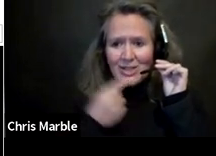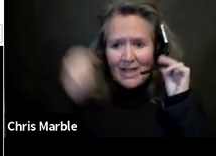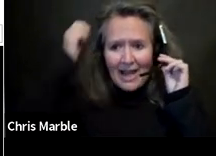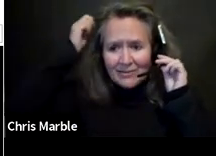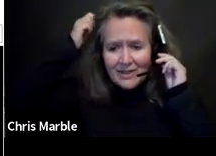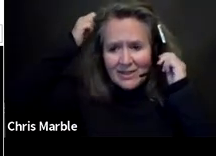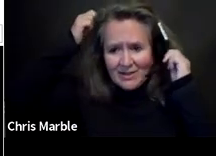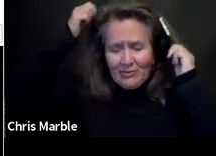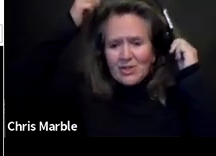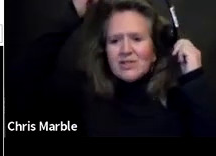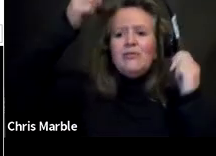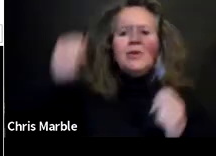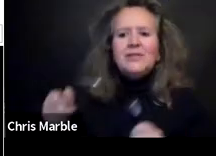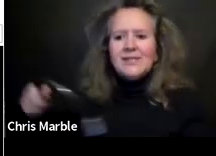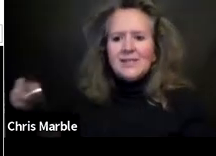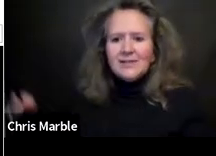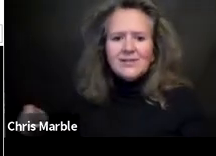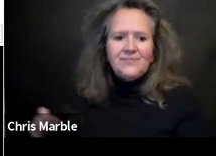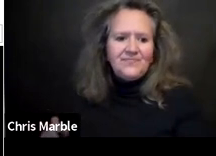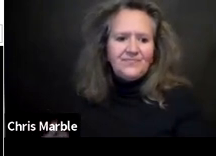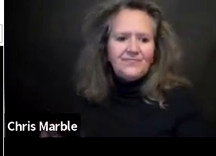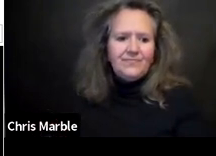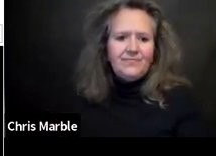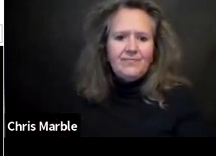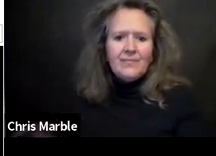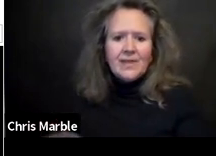inch or inch and a half versus the full distance.